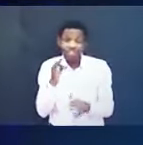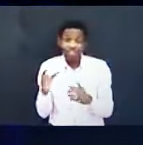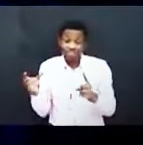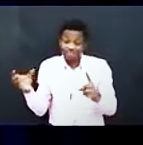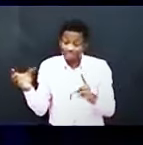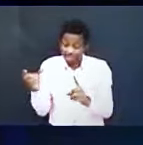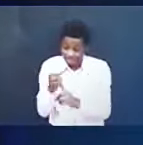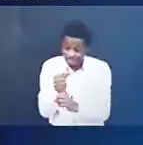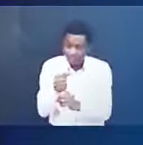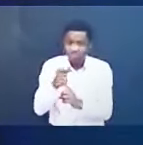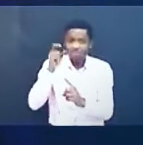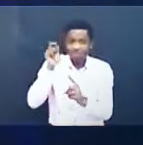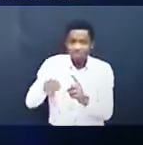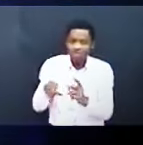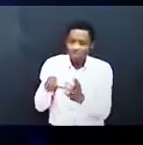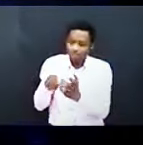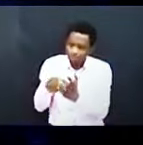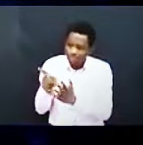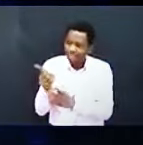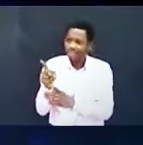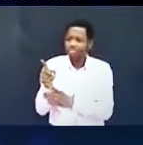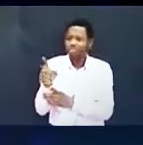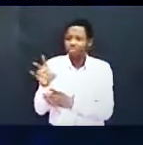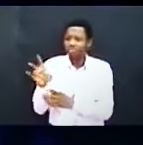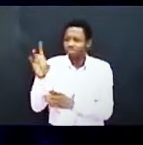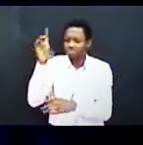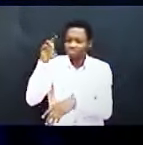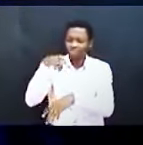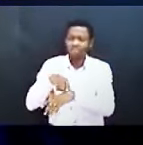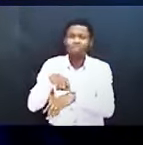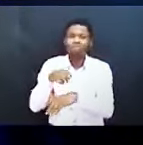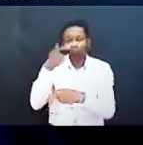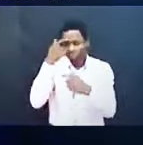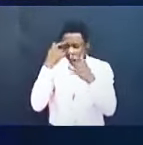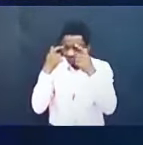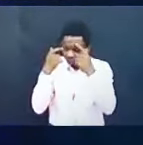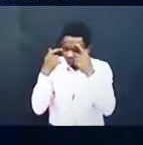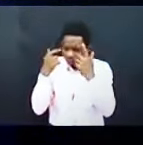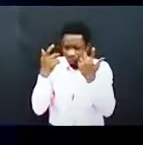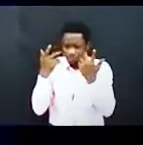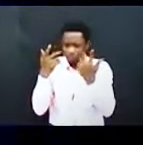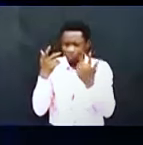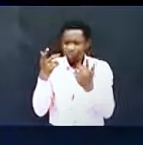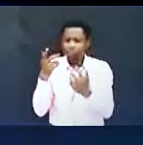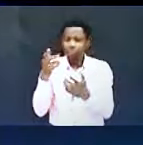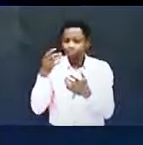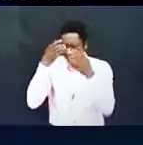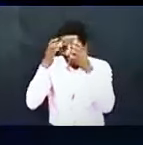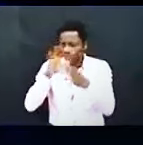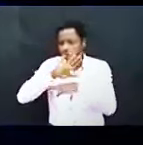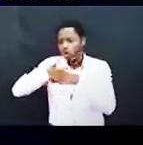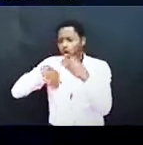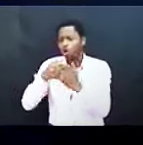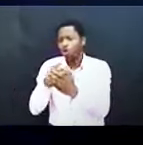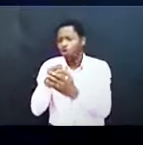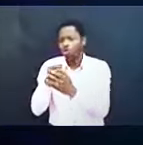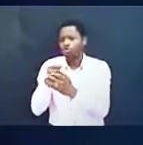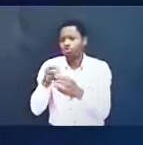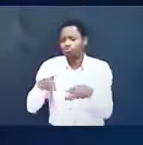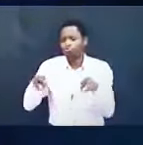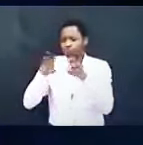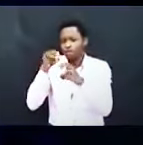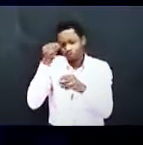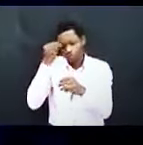he must pay sevenfold, though it costs him all the wealth of his house. But a man